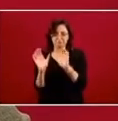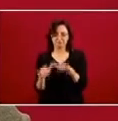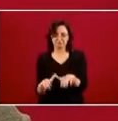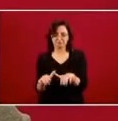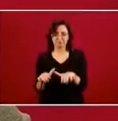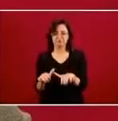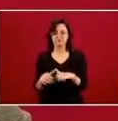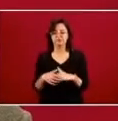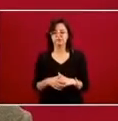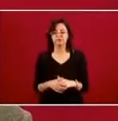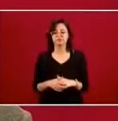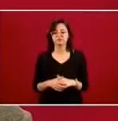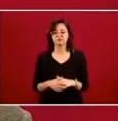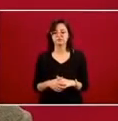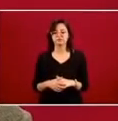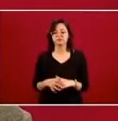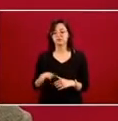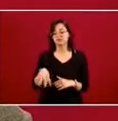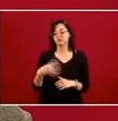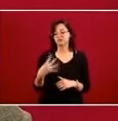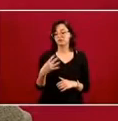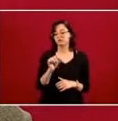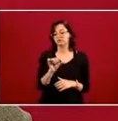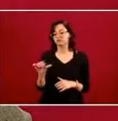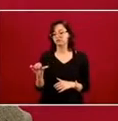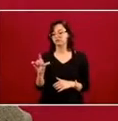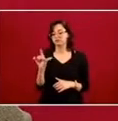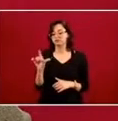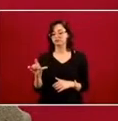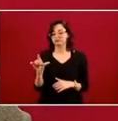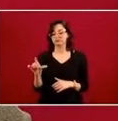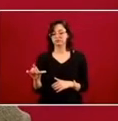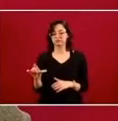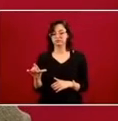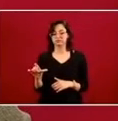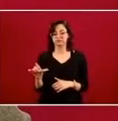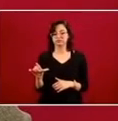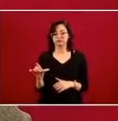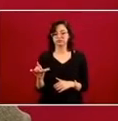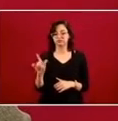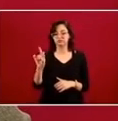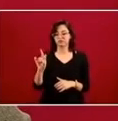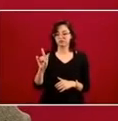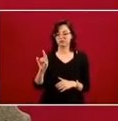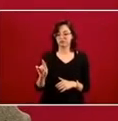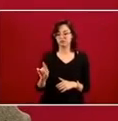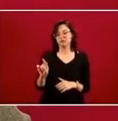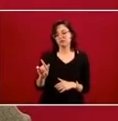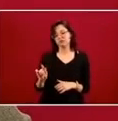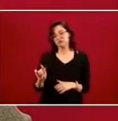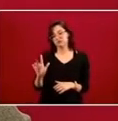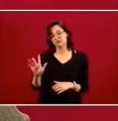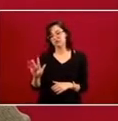40 to 50% of our human resources. 14 to 17 of April,